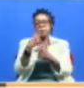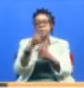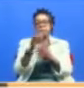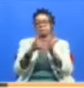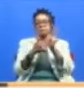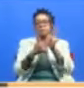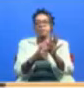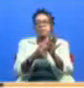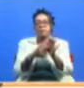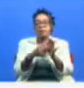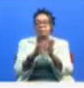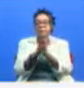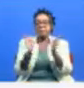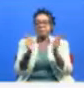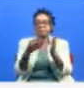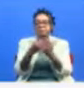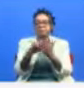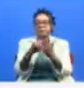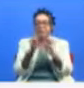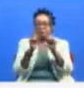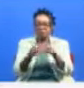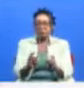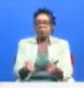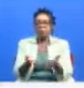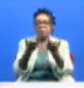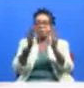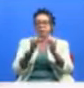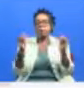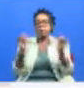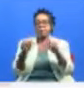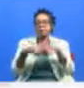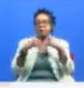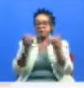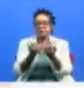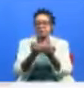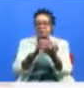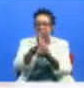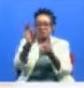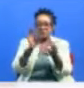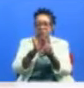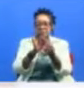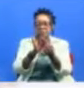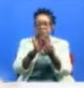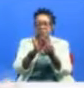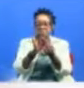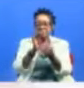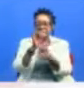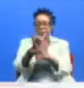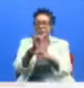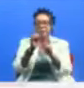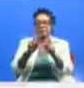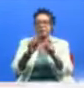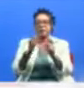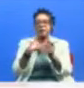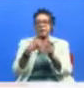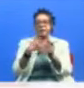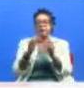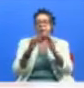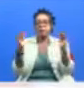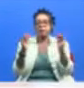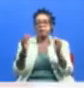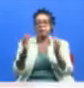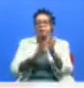public finance system shall promote an equitable society, and in particular, expenditure shall promote the equitable development